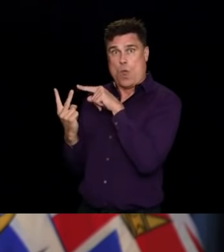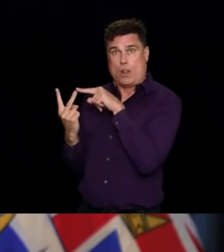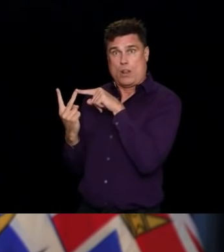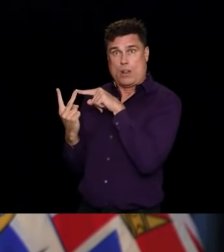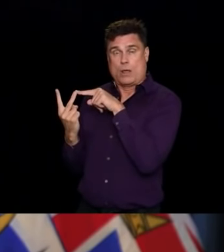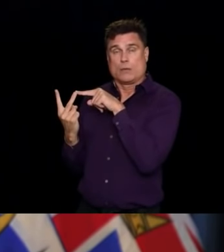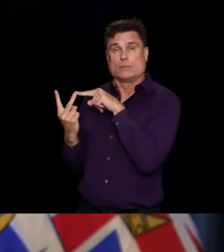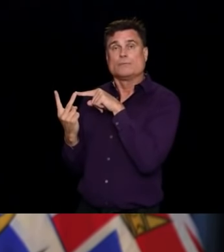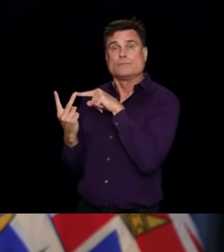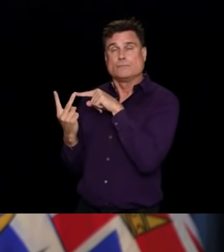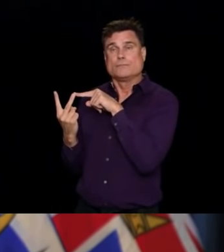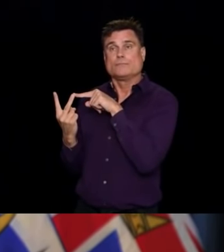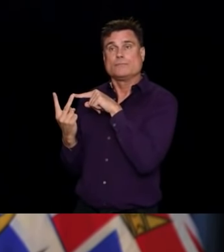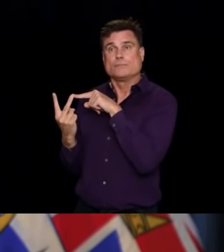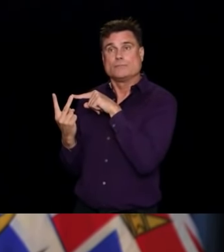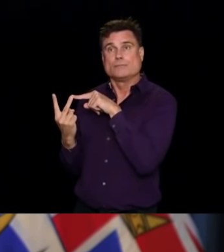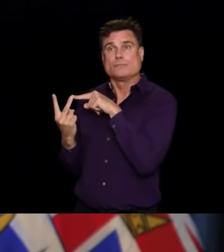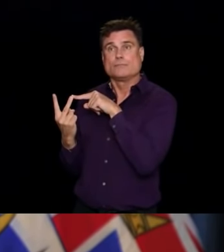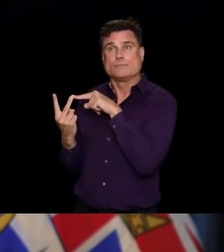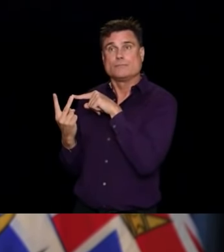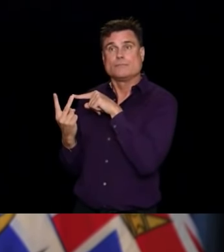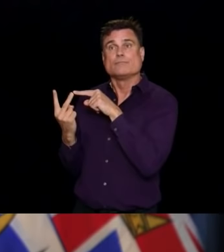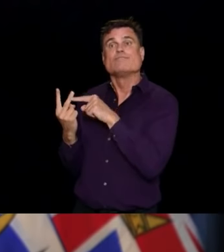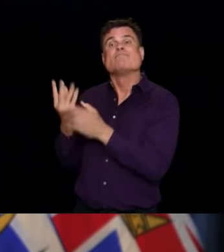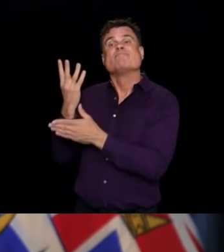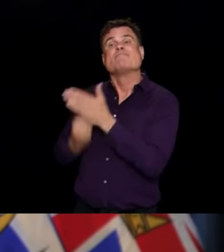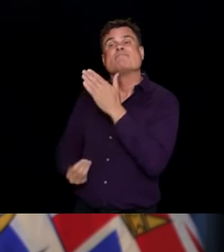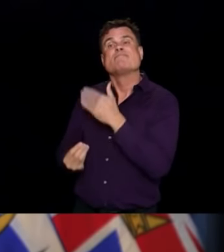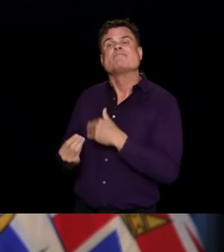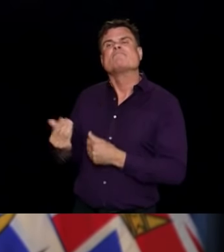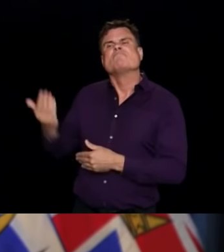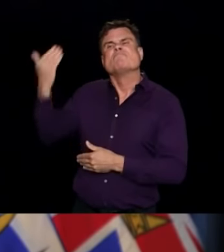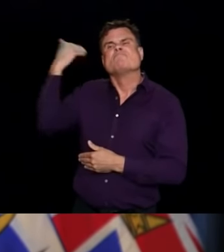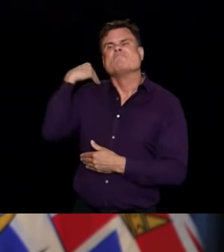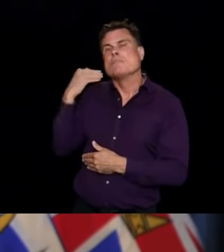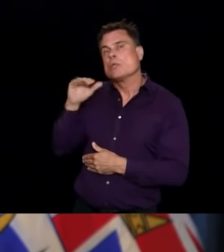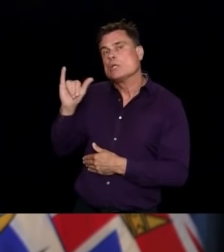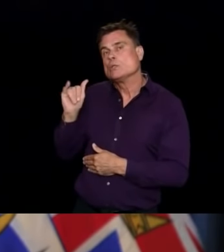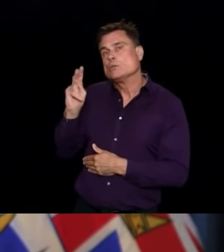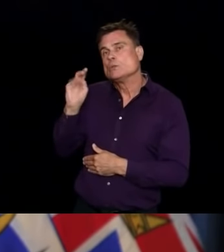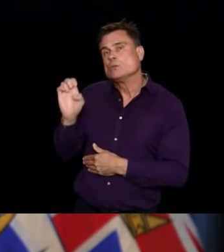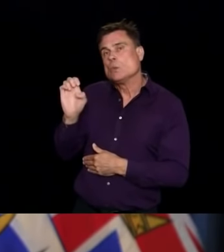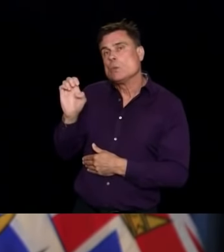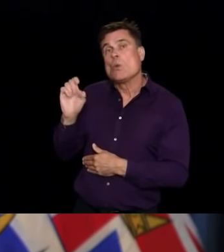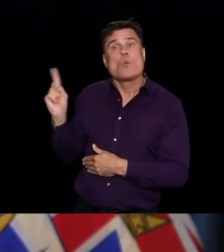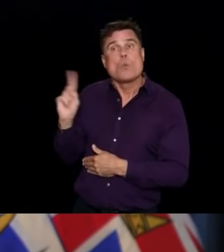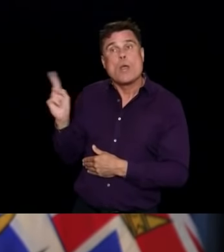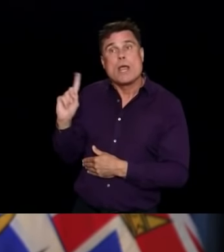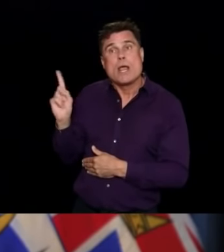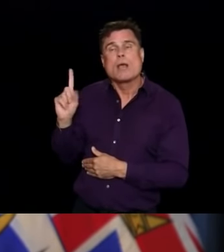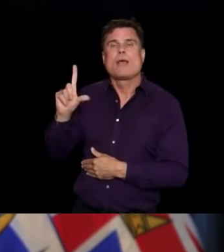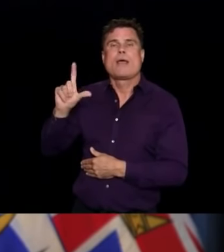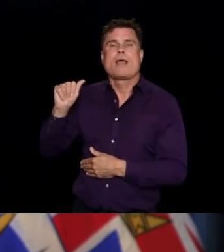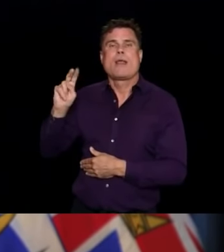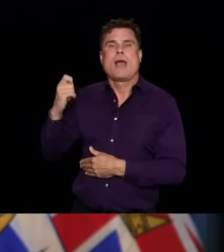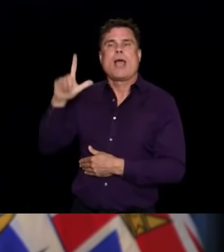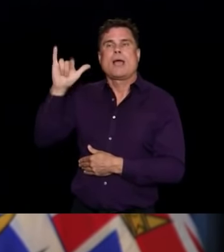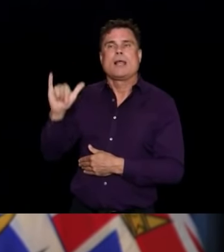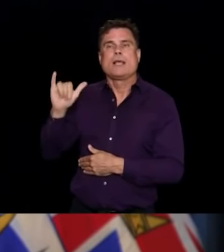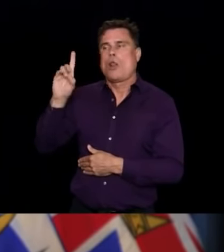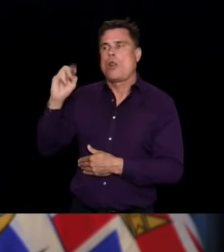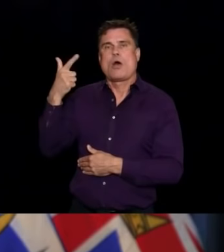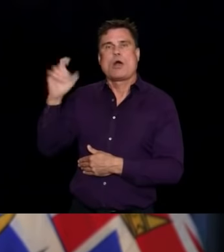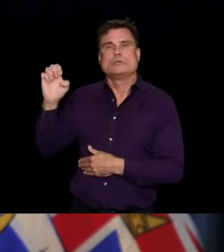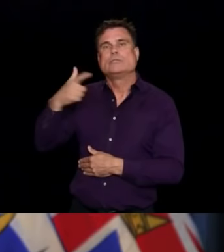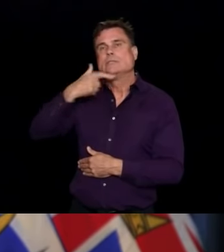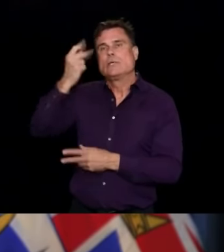who passed away earlier in June at Langley Lodge, but the death in review has been attributed to